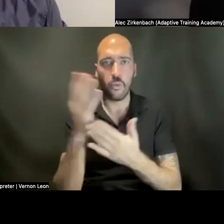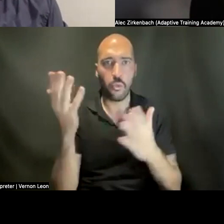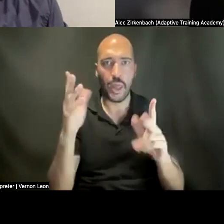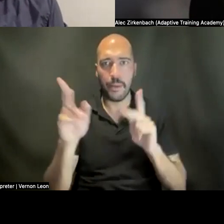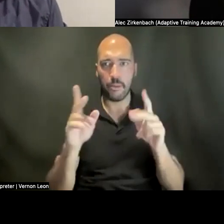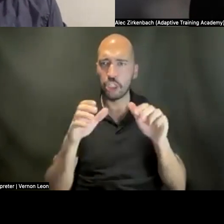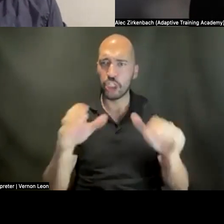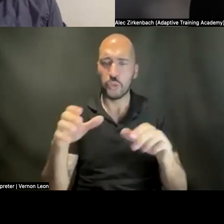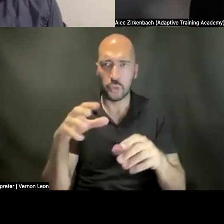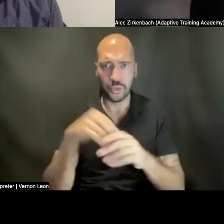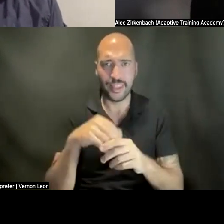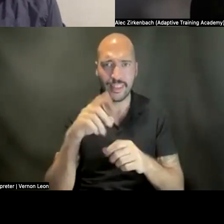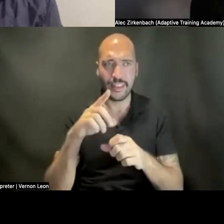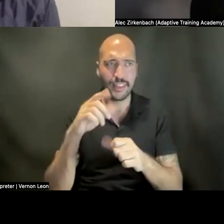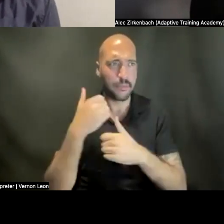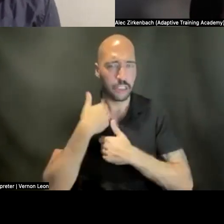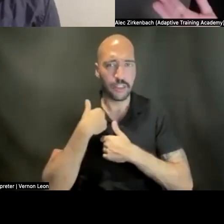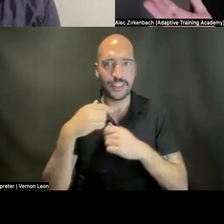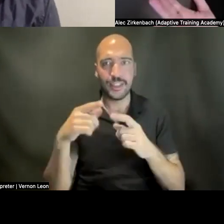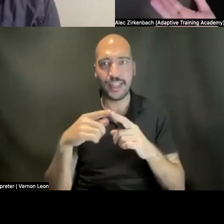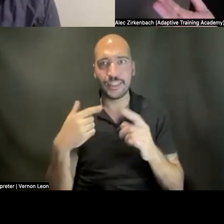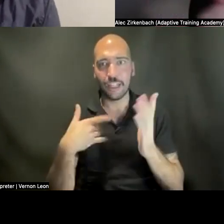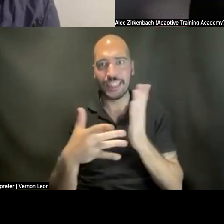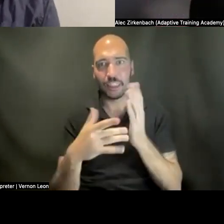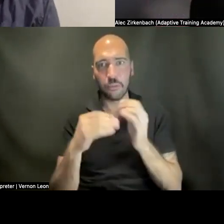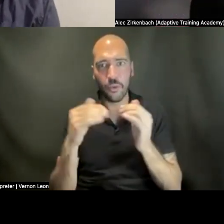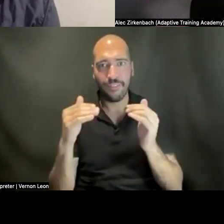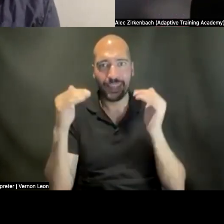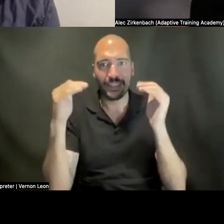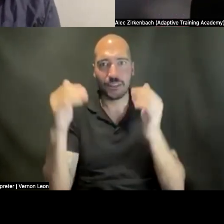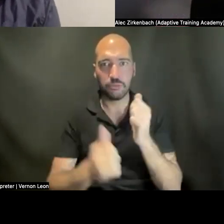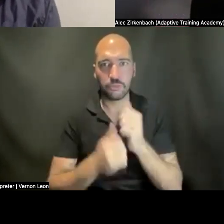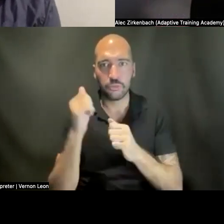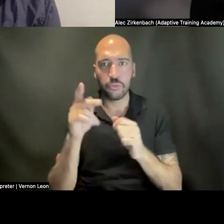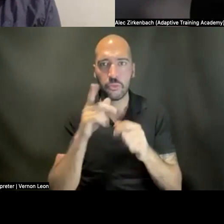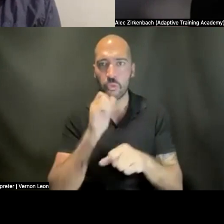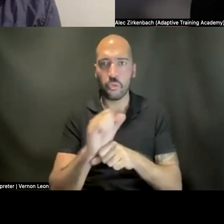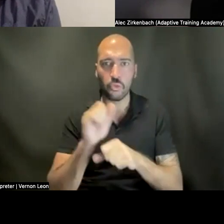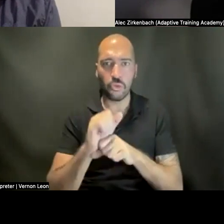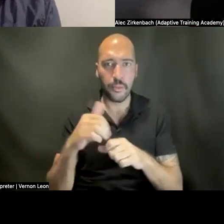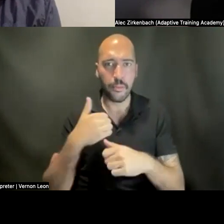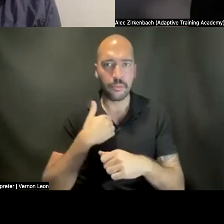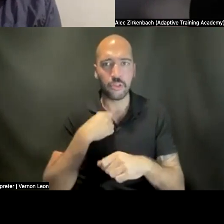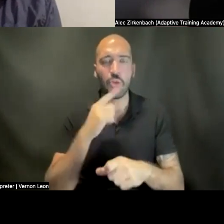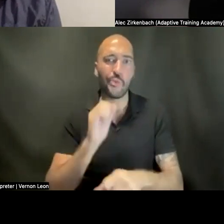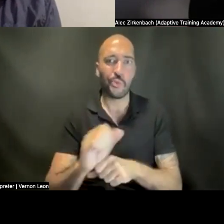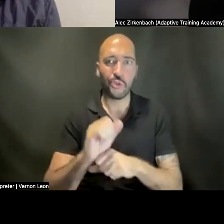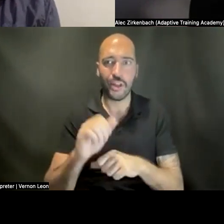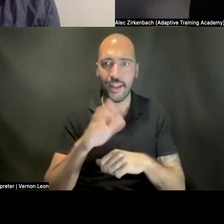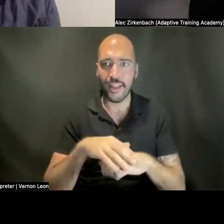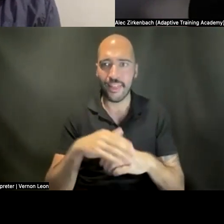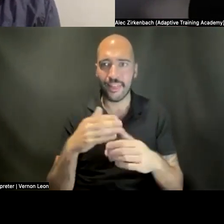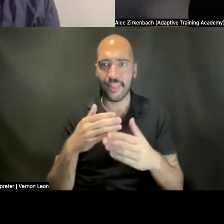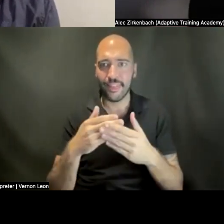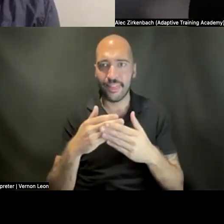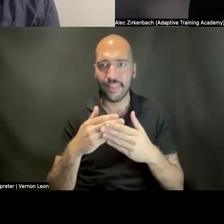in the military, and as we get more advanced technologically, most of the people that are working in our military are working on things that are, I think most